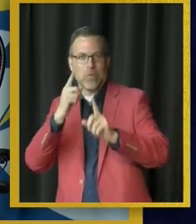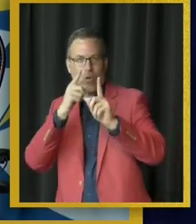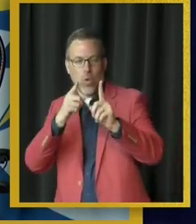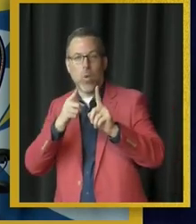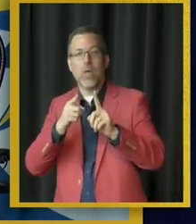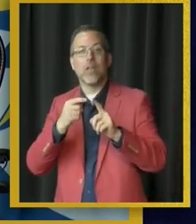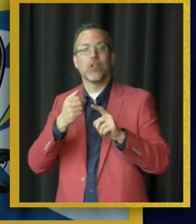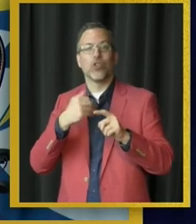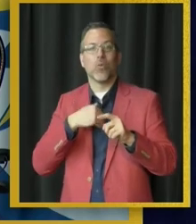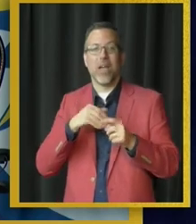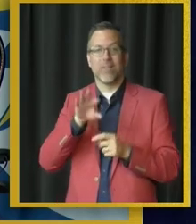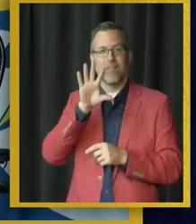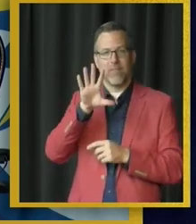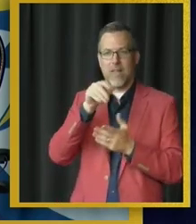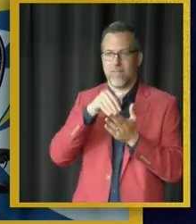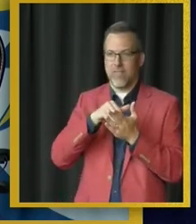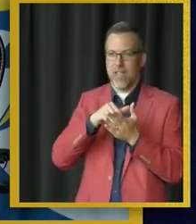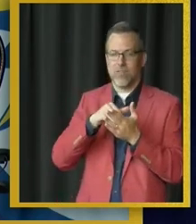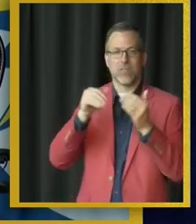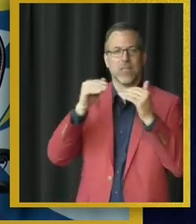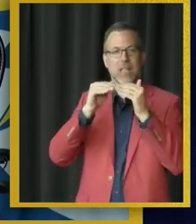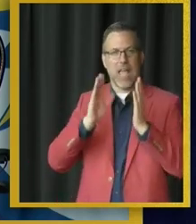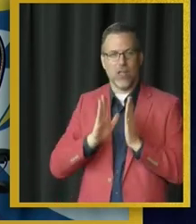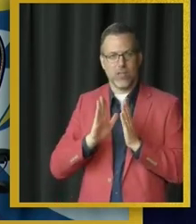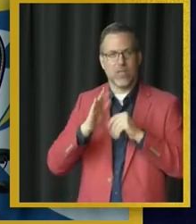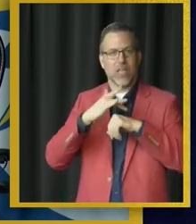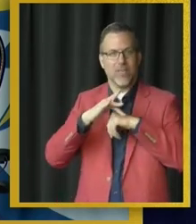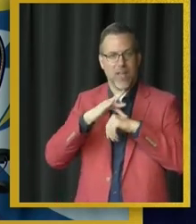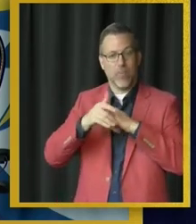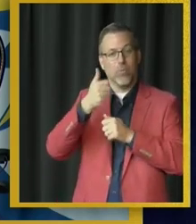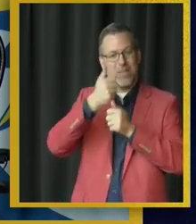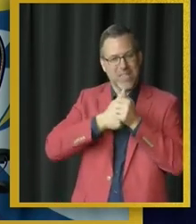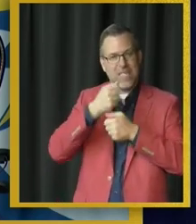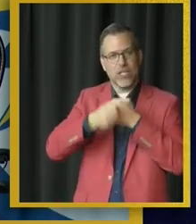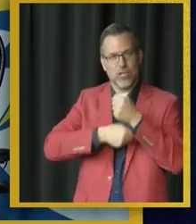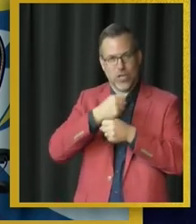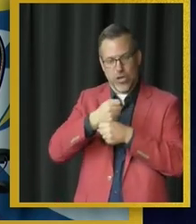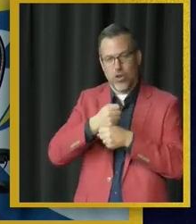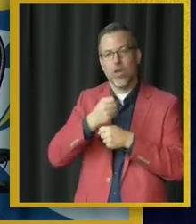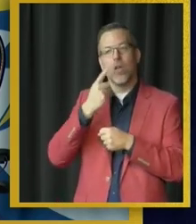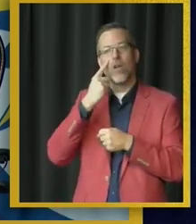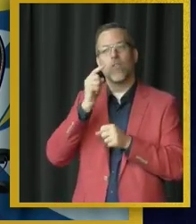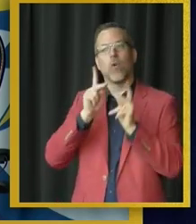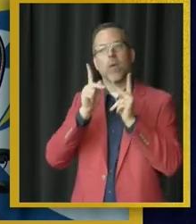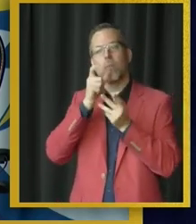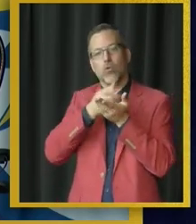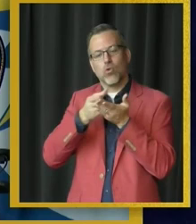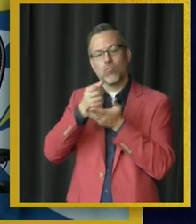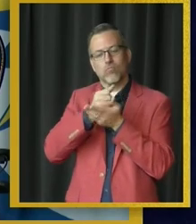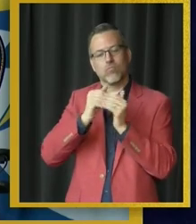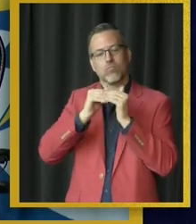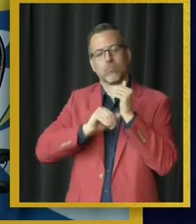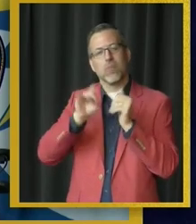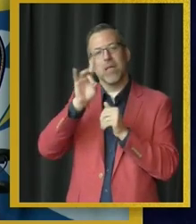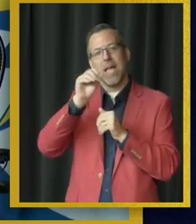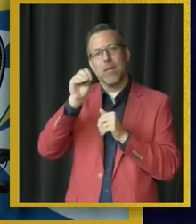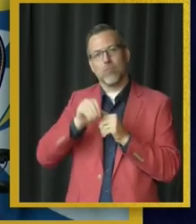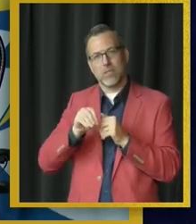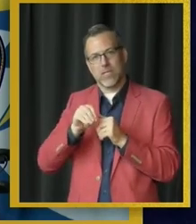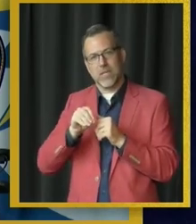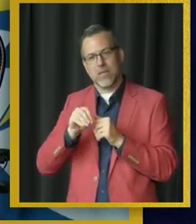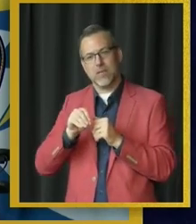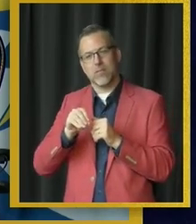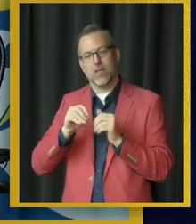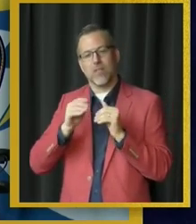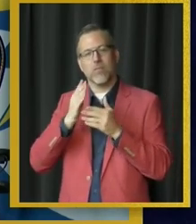available 5,000 housing units per year for residents making under 80% of area median